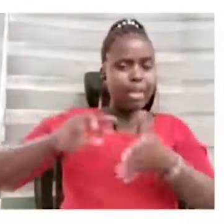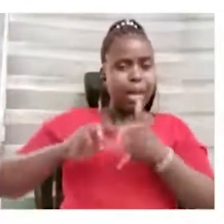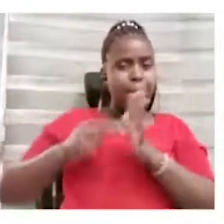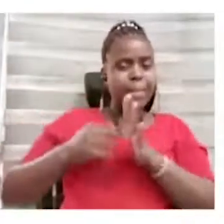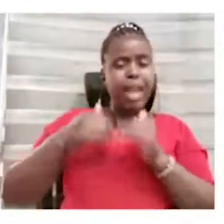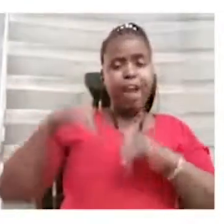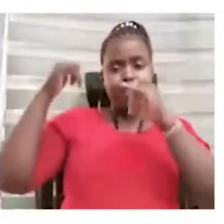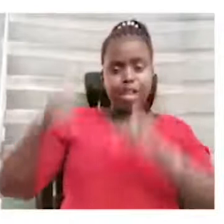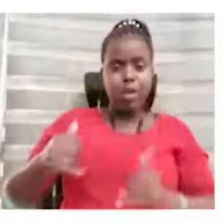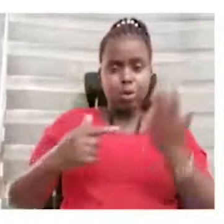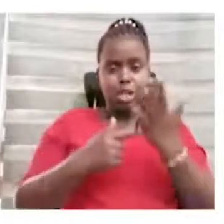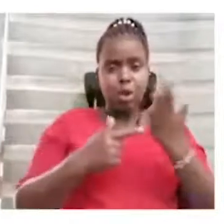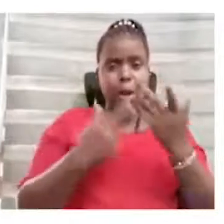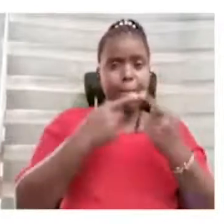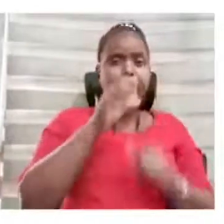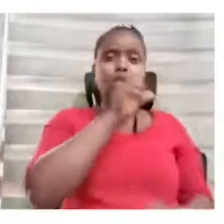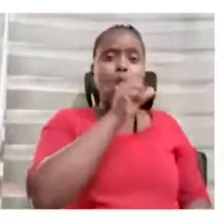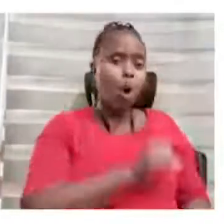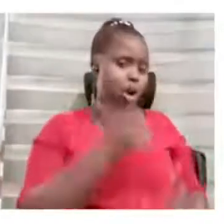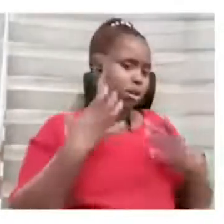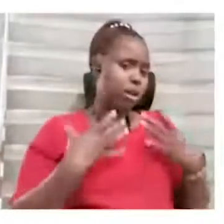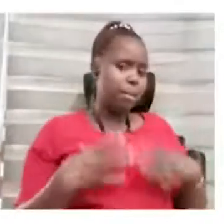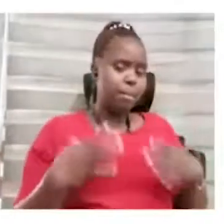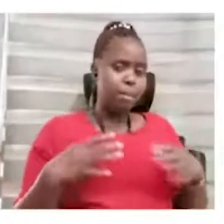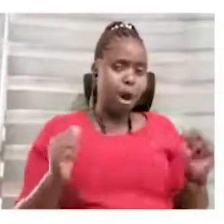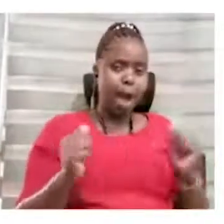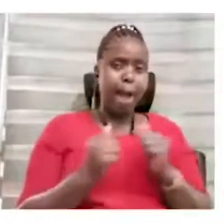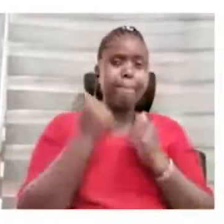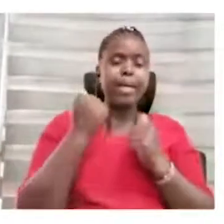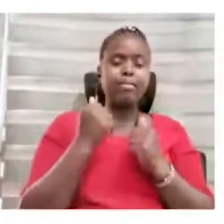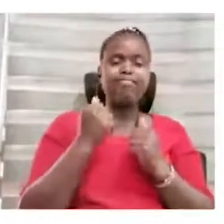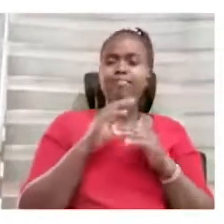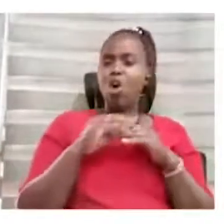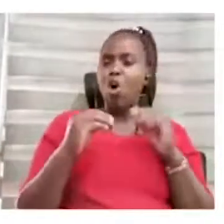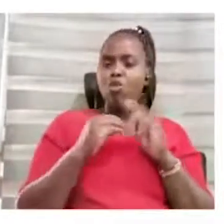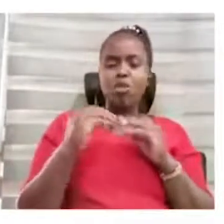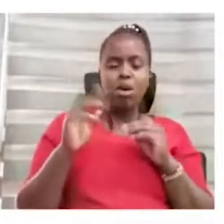older people, sometimes who are less comfortable with digital technology.